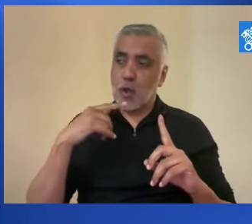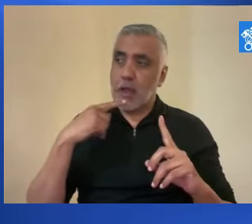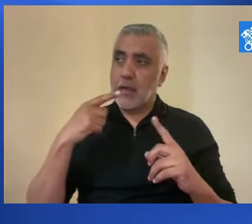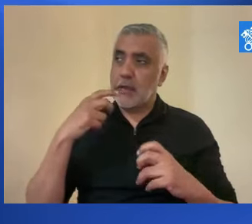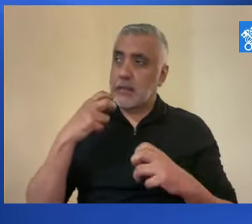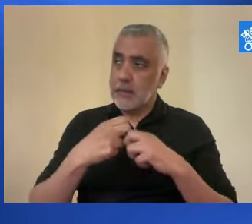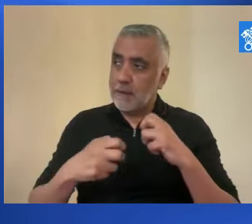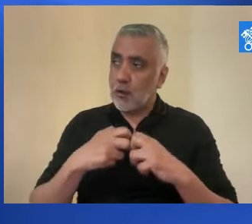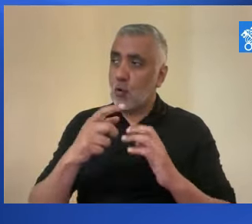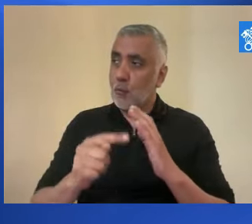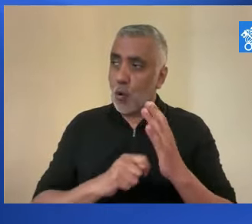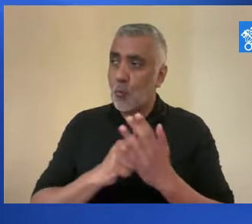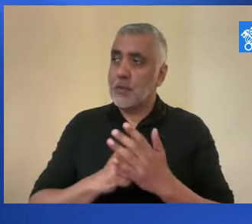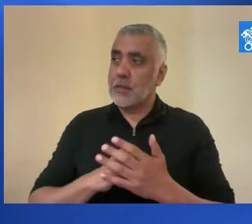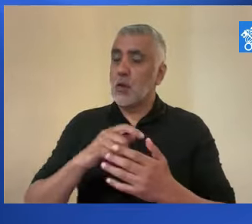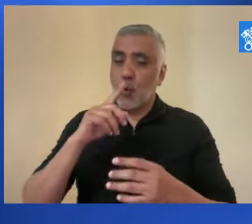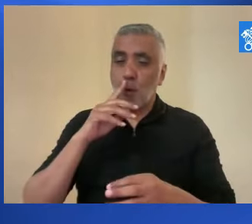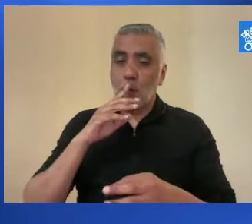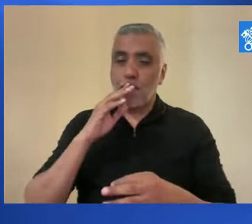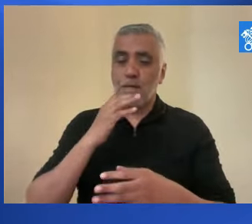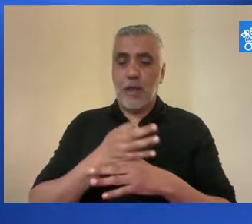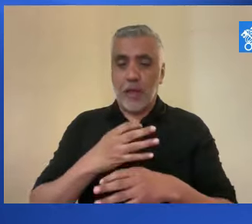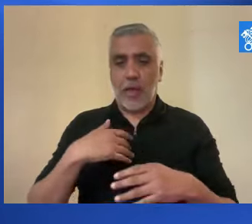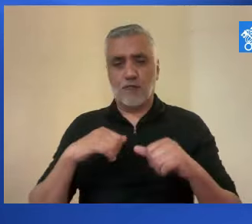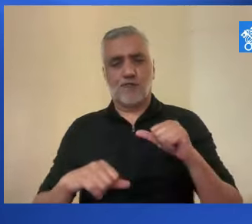but this never made her humility waver,